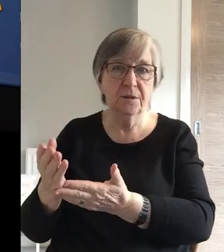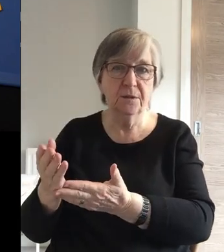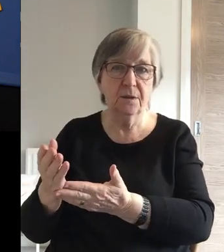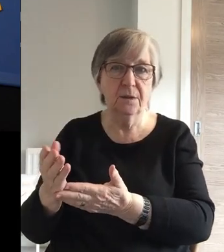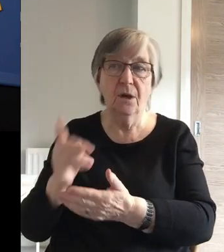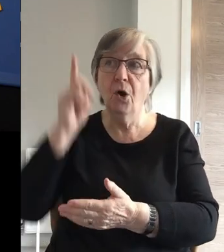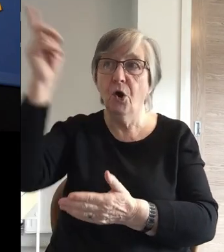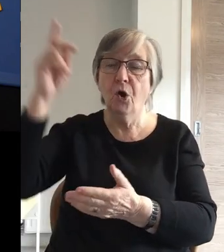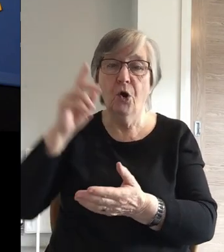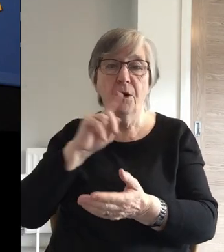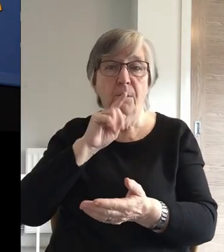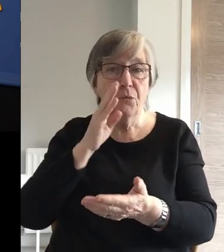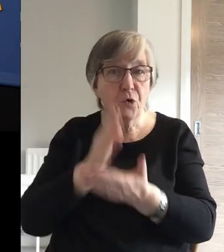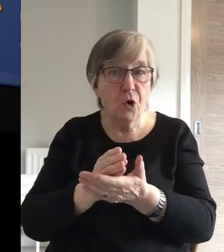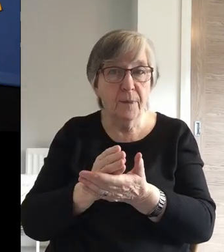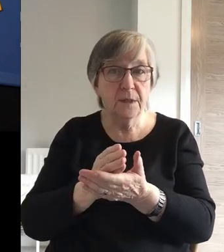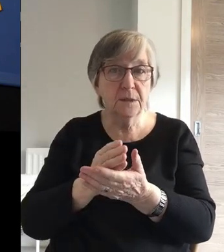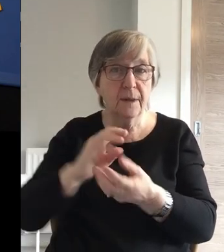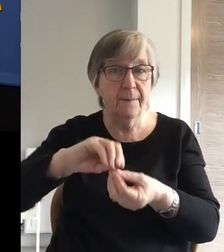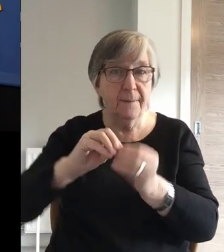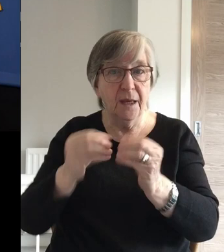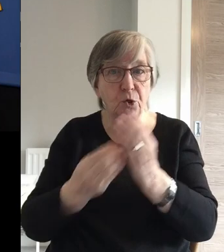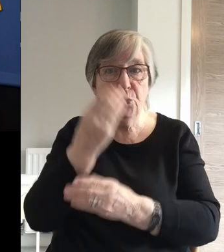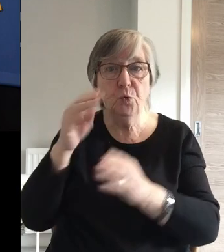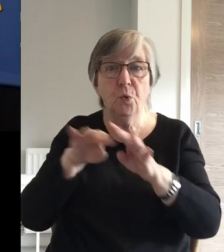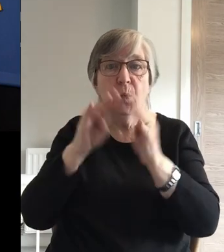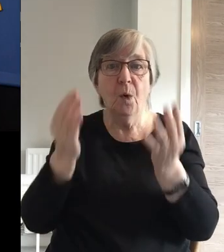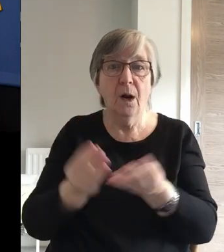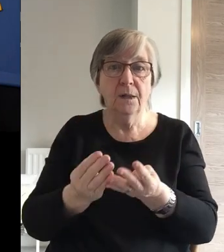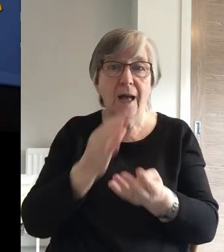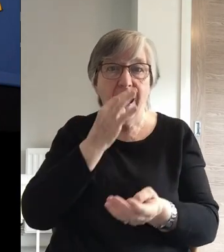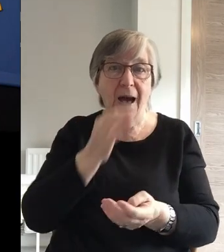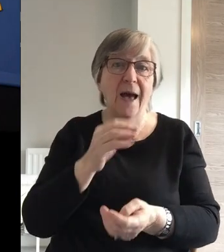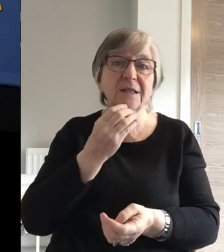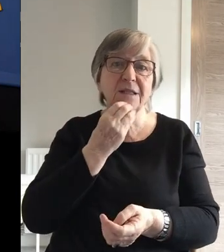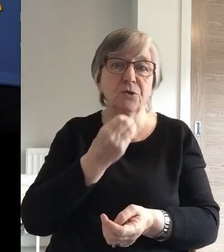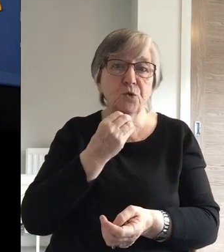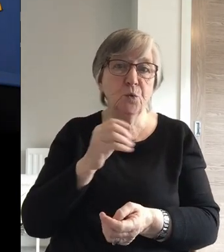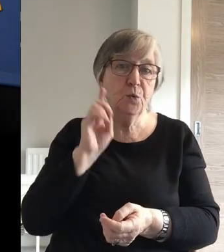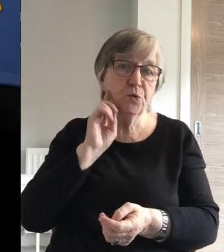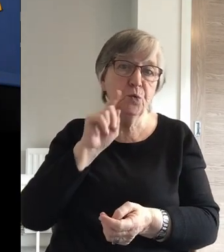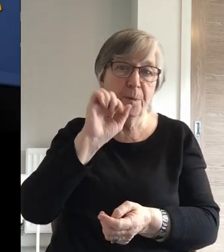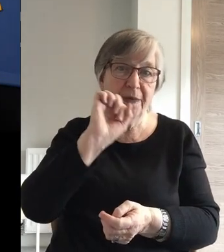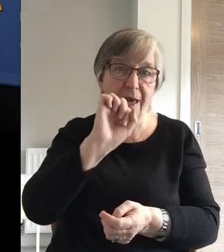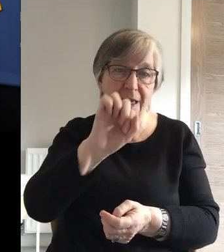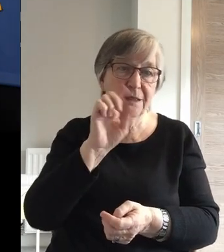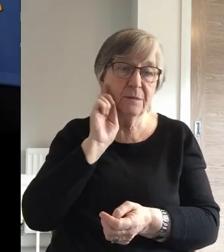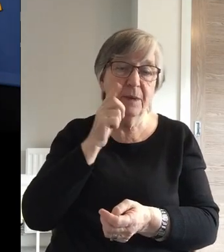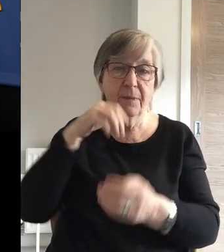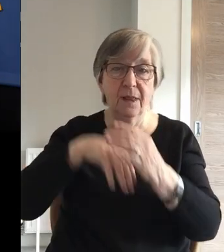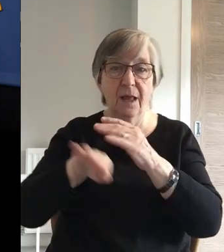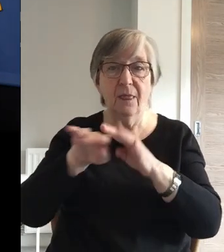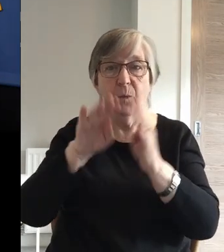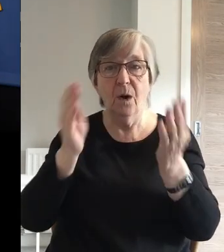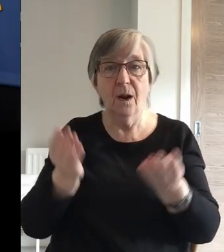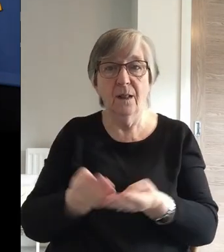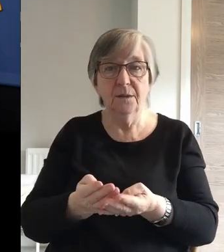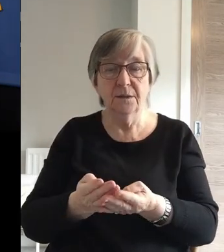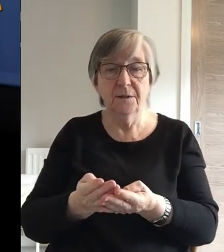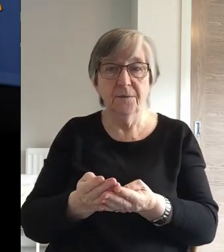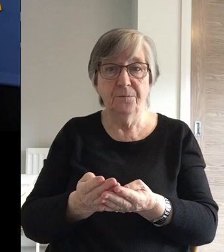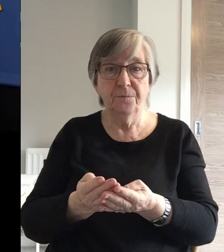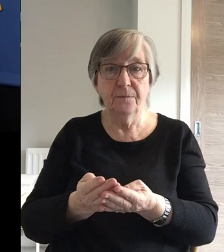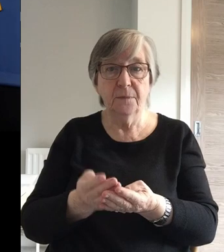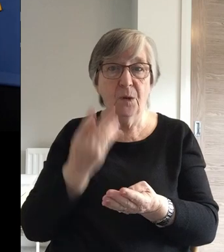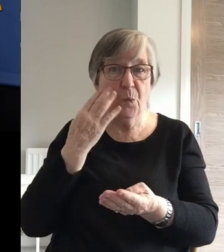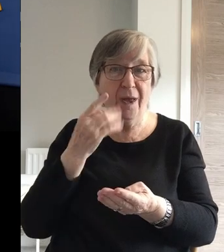God promised to restore the world, and he called a people, Israel, to be his agents, his representatives in the world. And